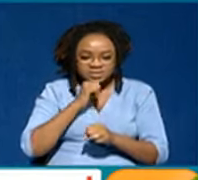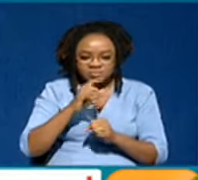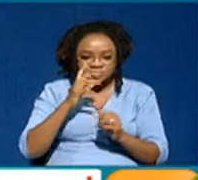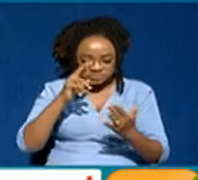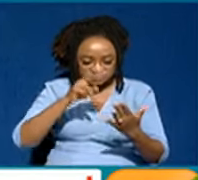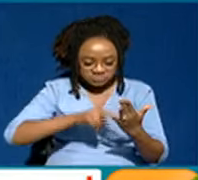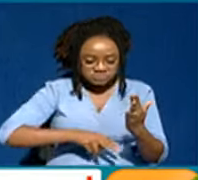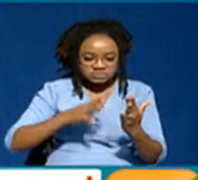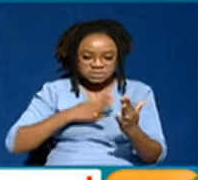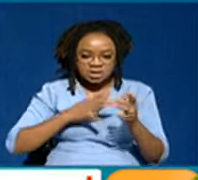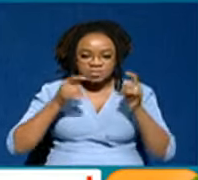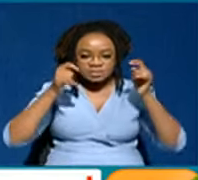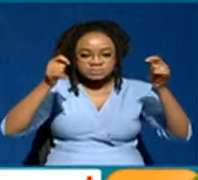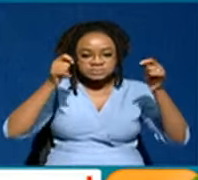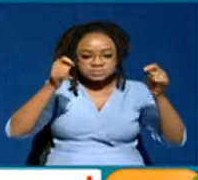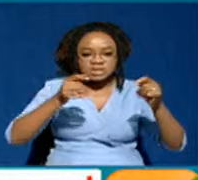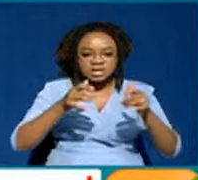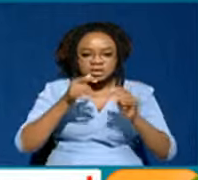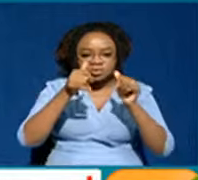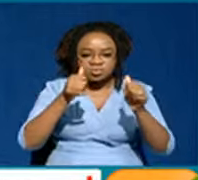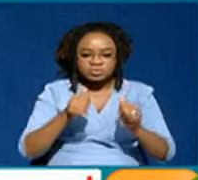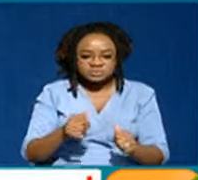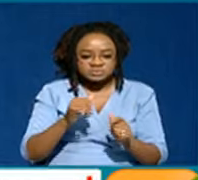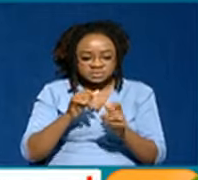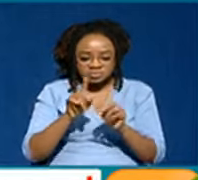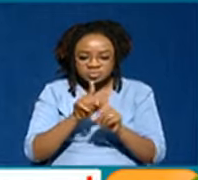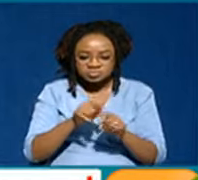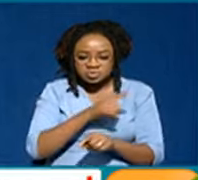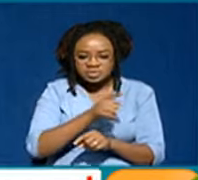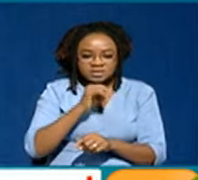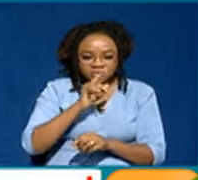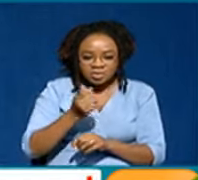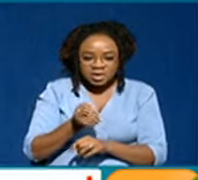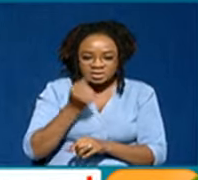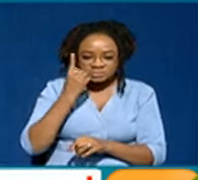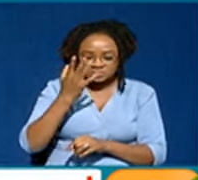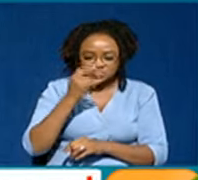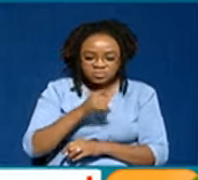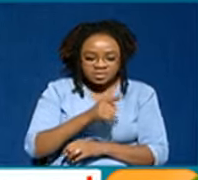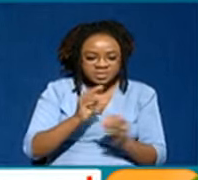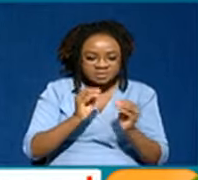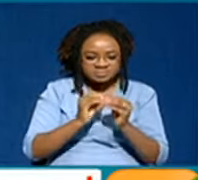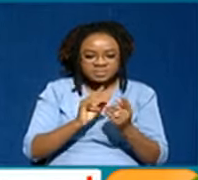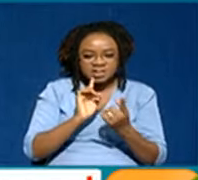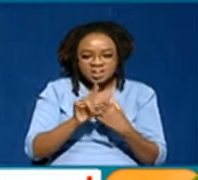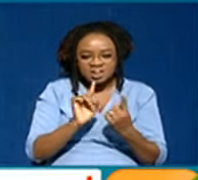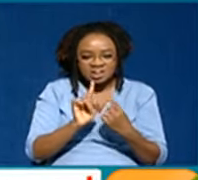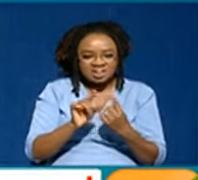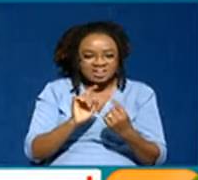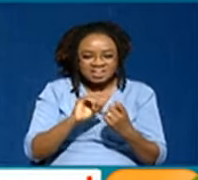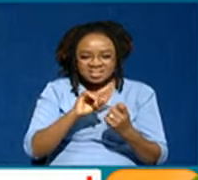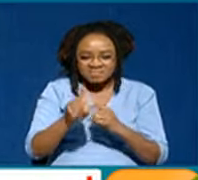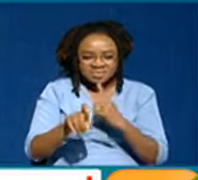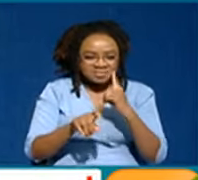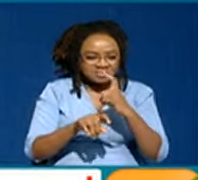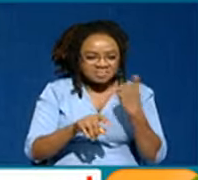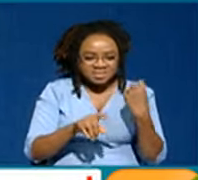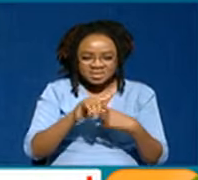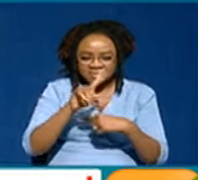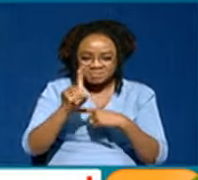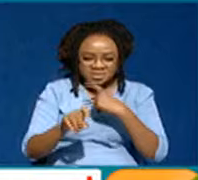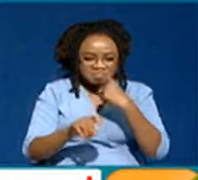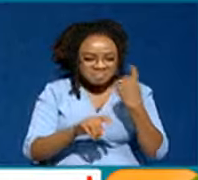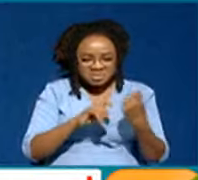notice or understood it well, because most of these meetings, there's just back and forth aspect into the issues. And I must say